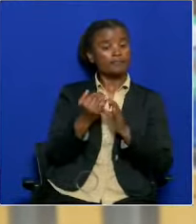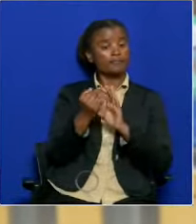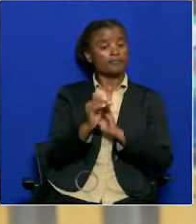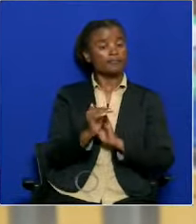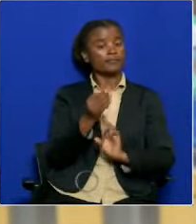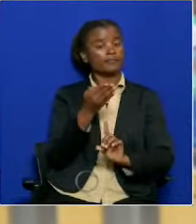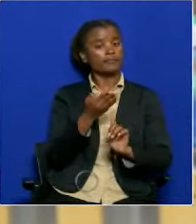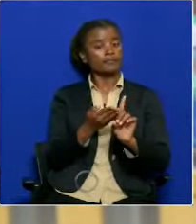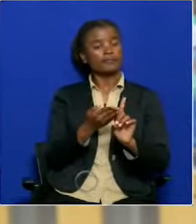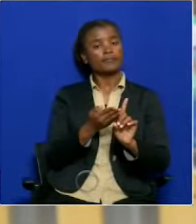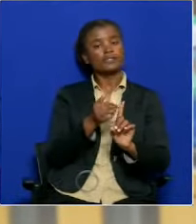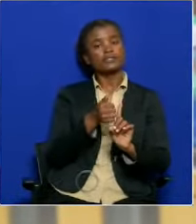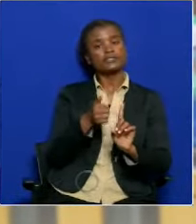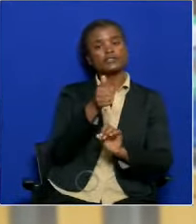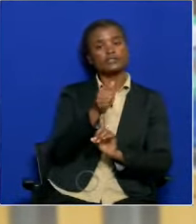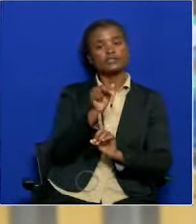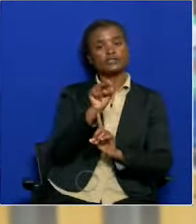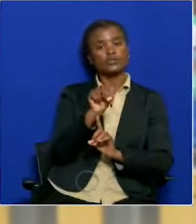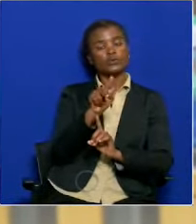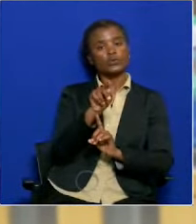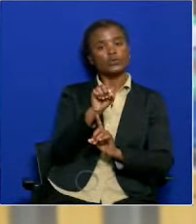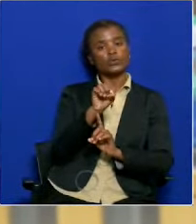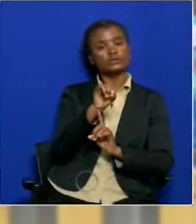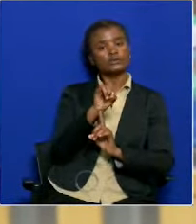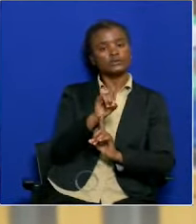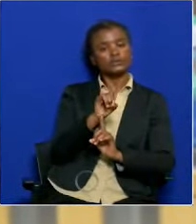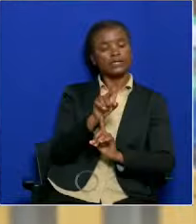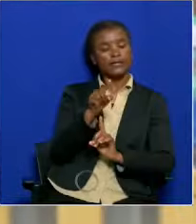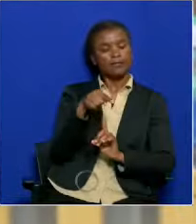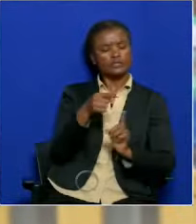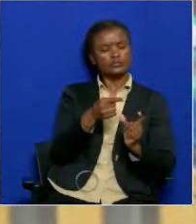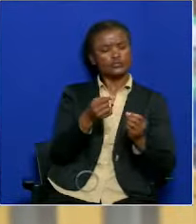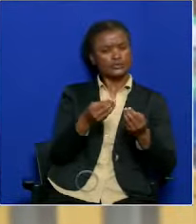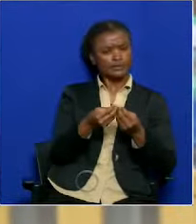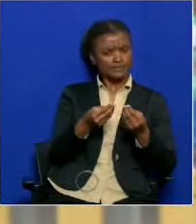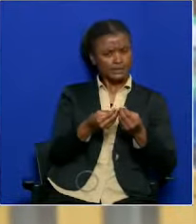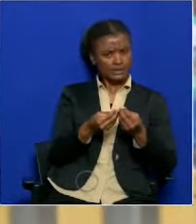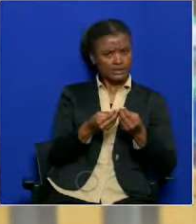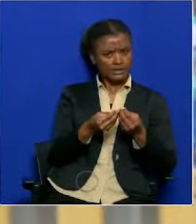Gosi is supposed to do something about it. Do you